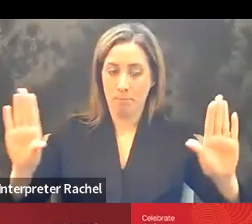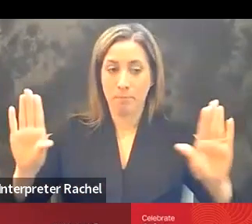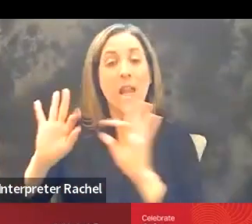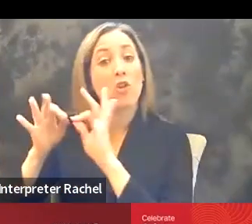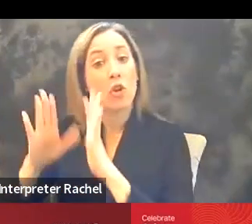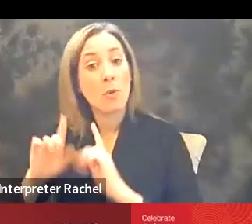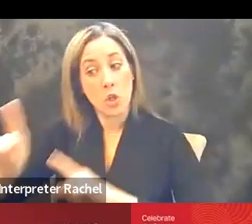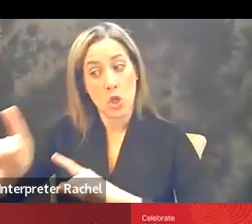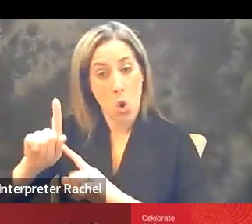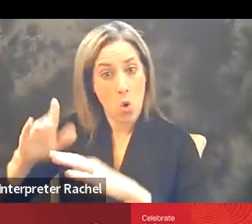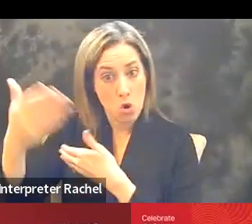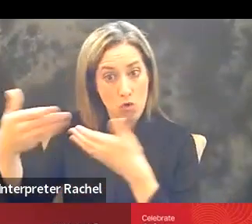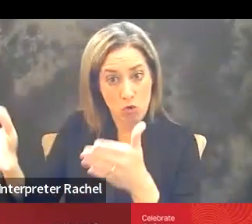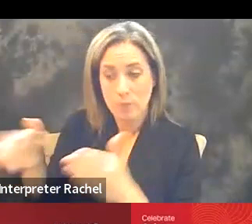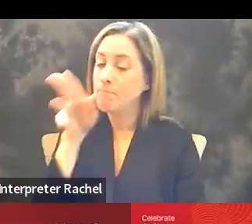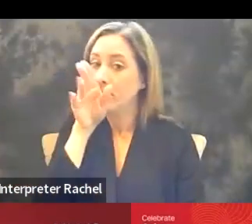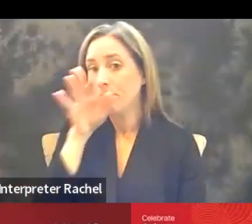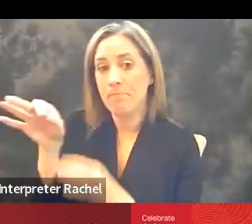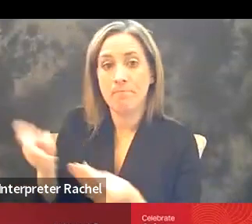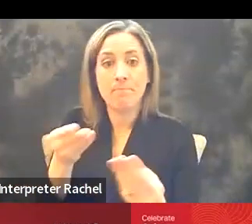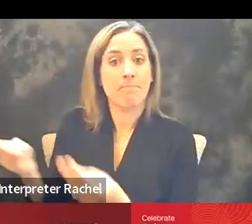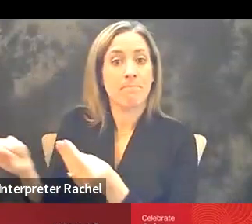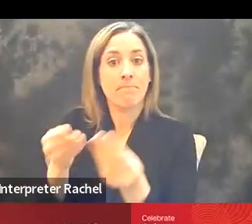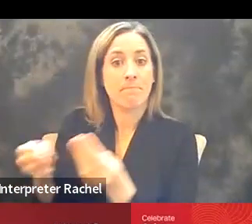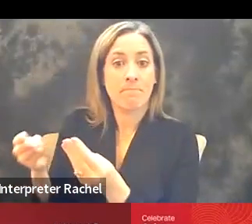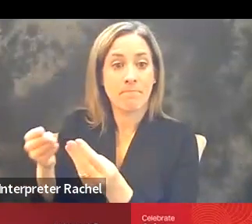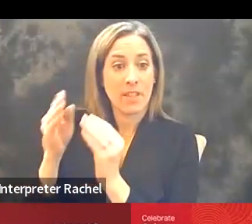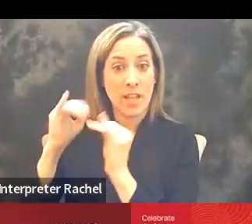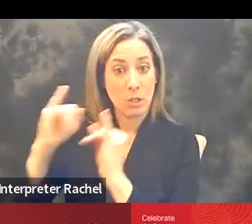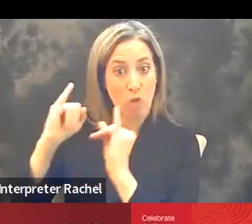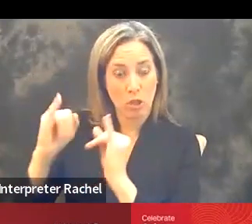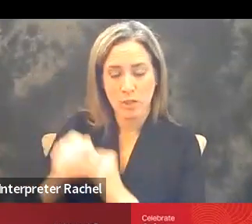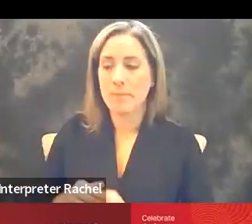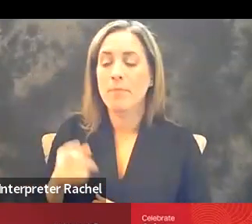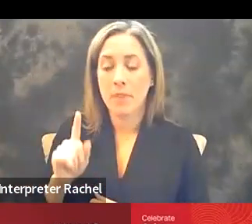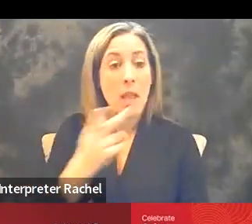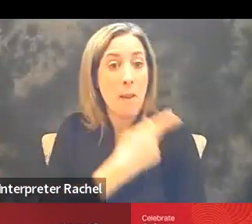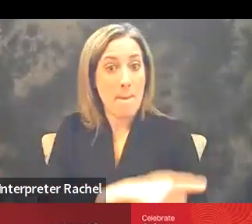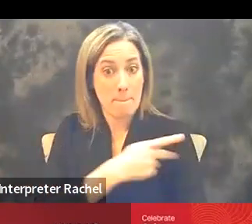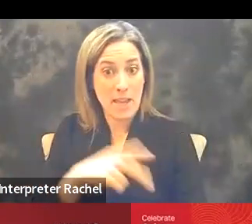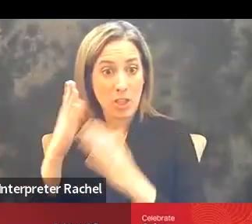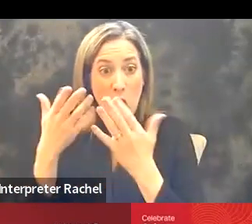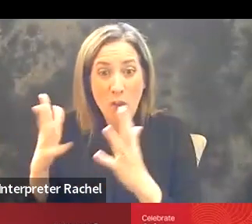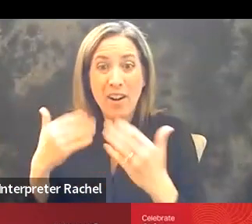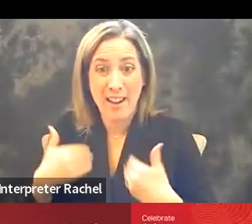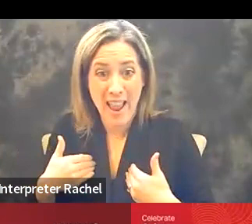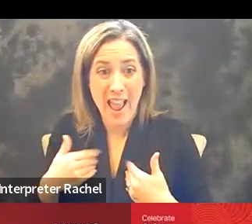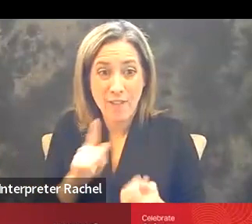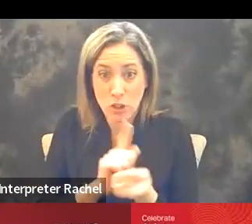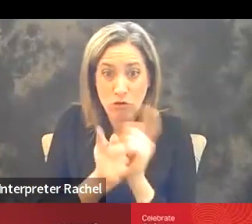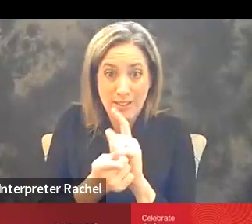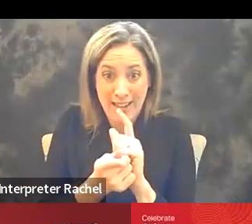go to a room to interpret discharge instructions, they're bringing, the patient already has the translated discharge